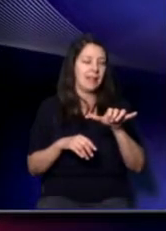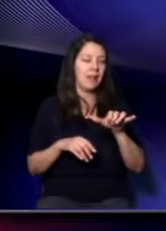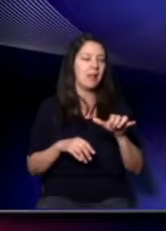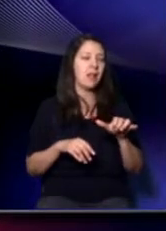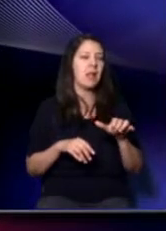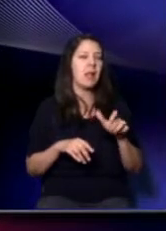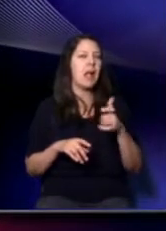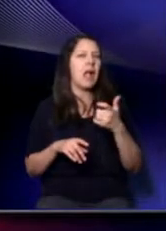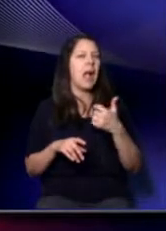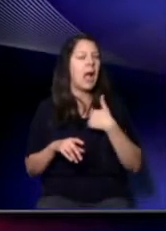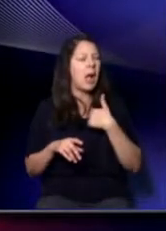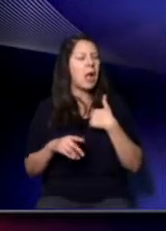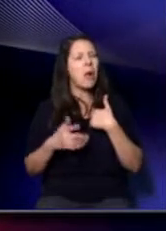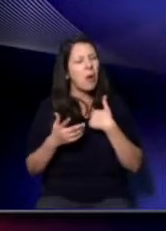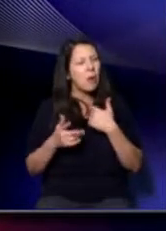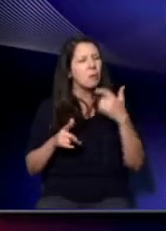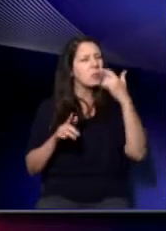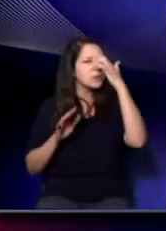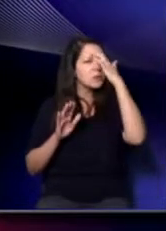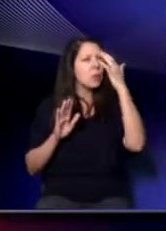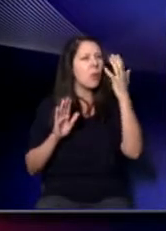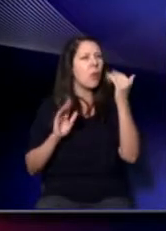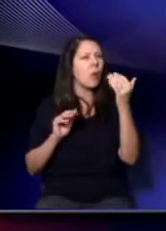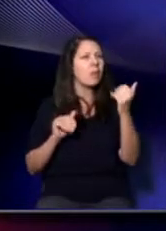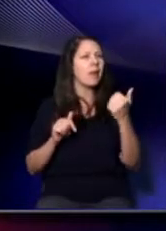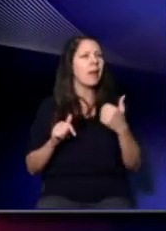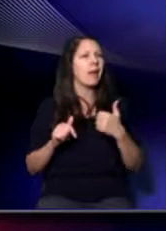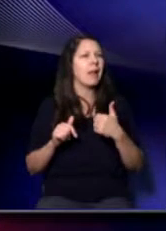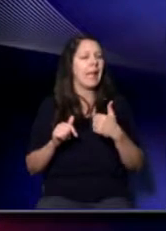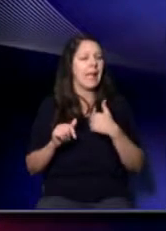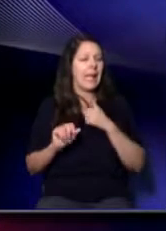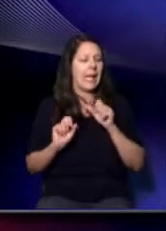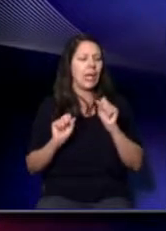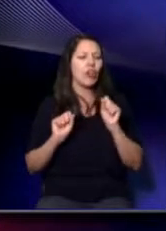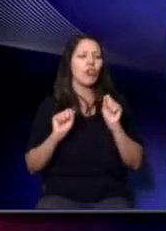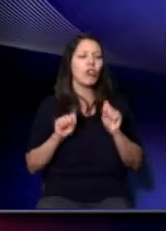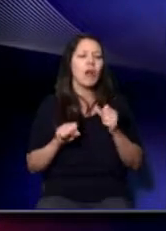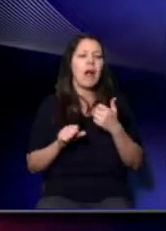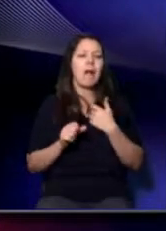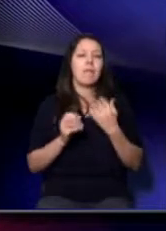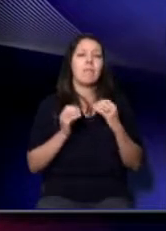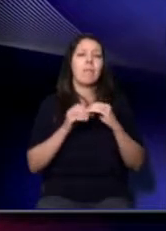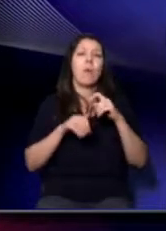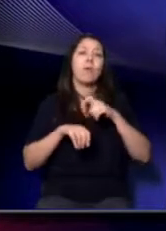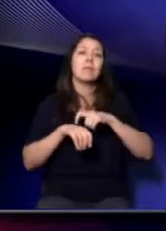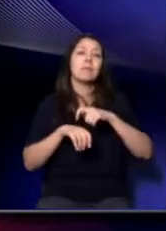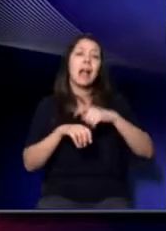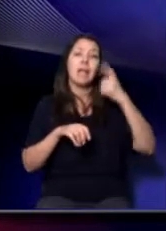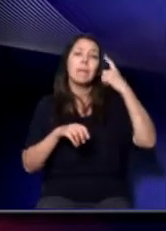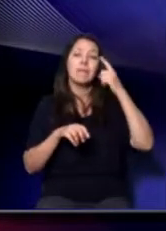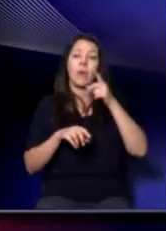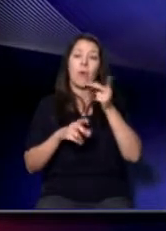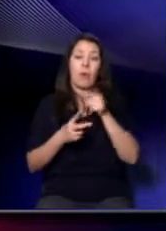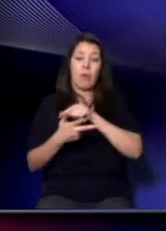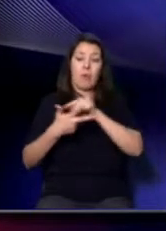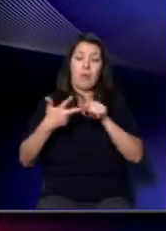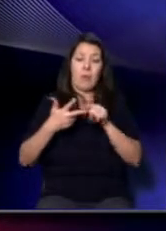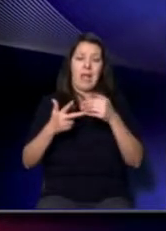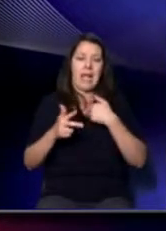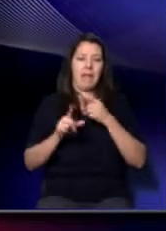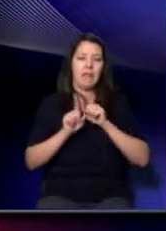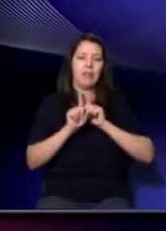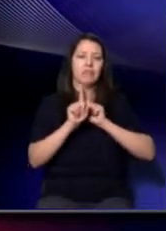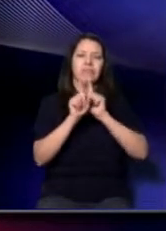hoping to be given more time for an overlap so that we can have some shadowing and mentoring. I feel like there is so